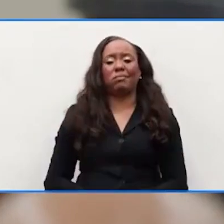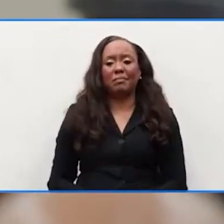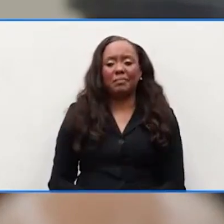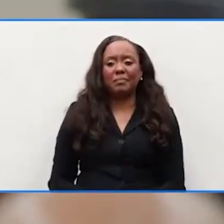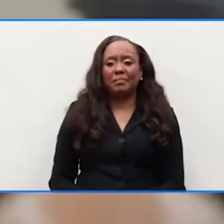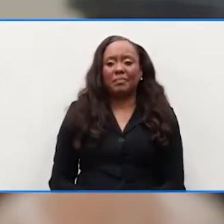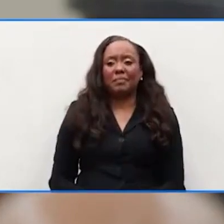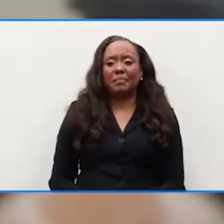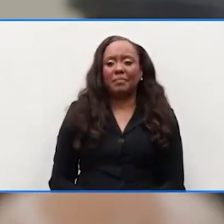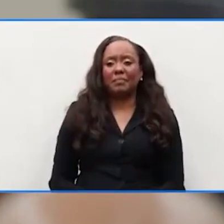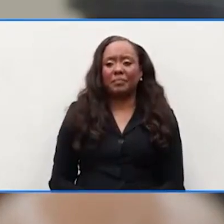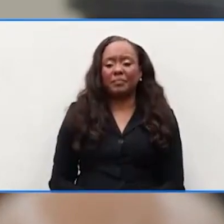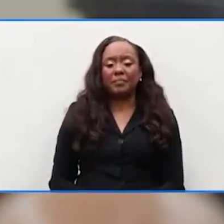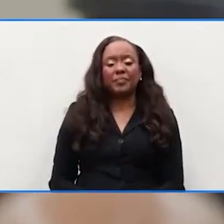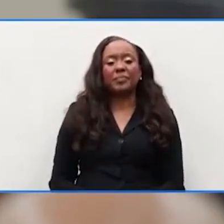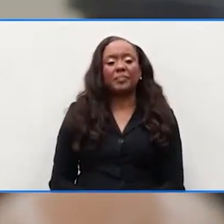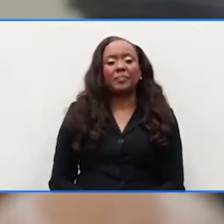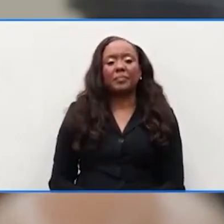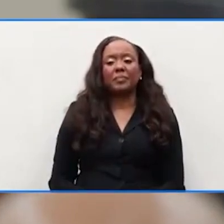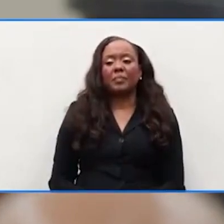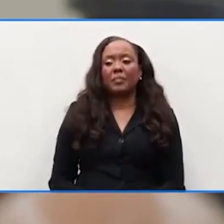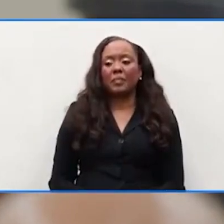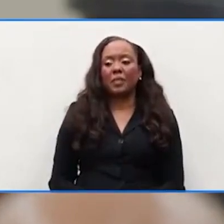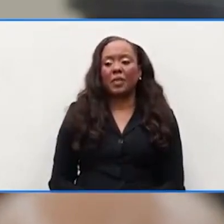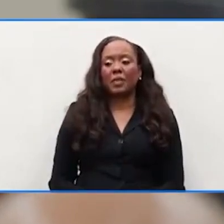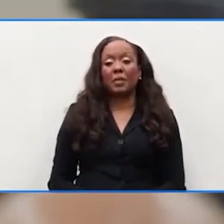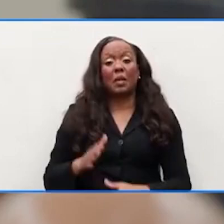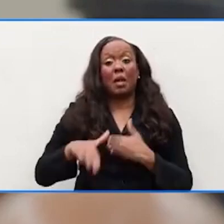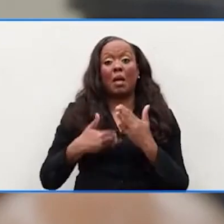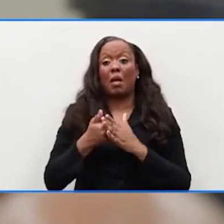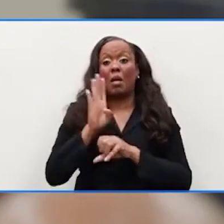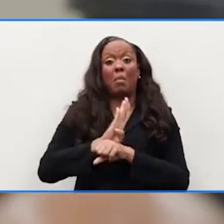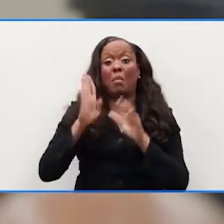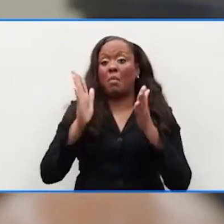There is a place for every fellow Barbadian in this process.